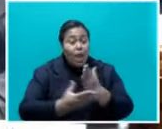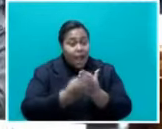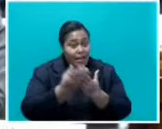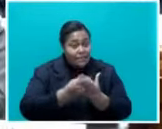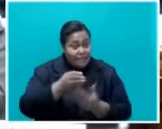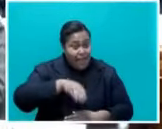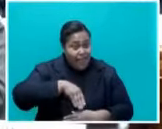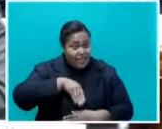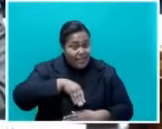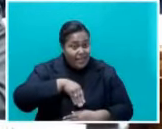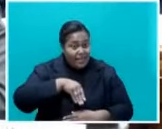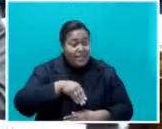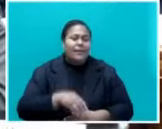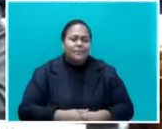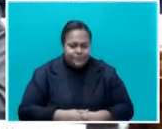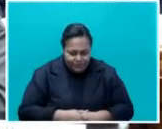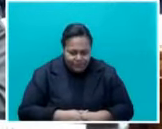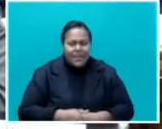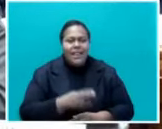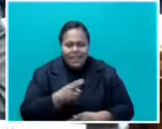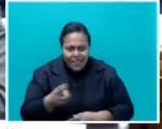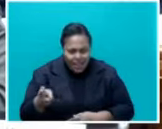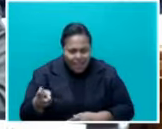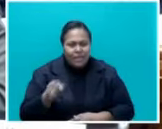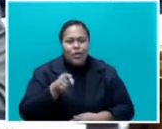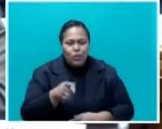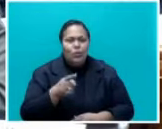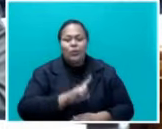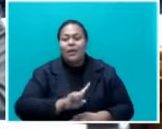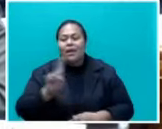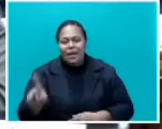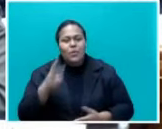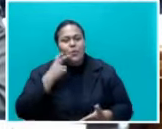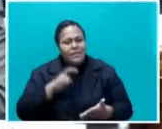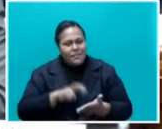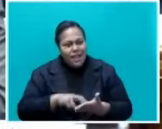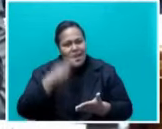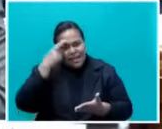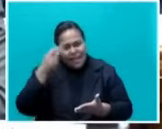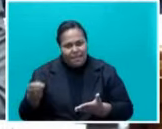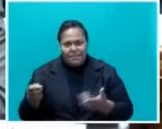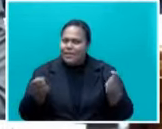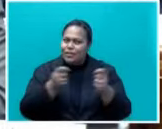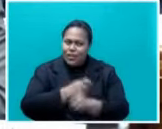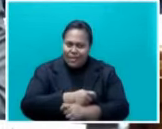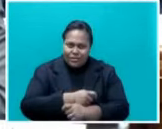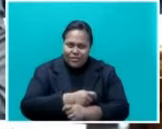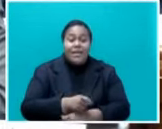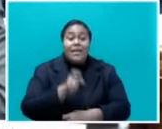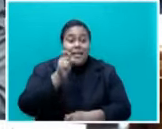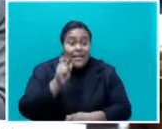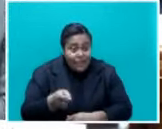you need to then register under your BRN. You have to do that. If,